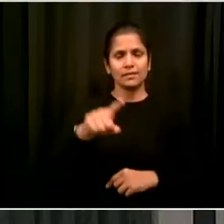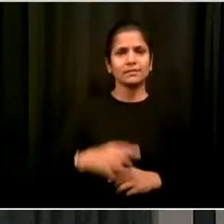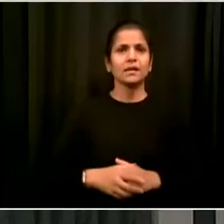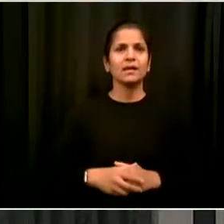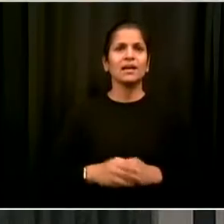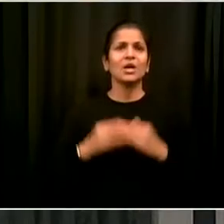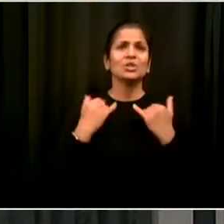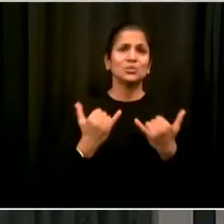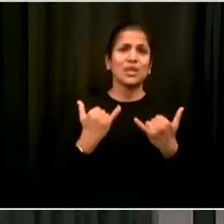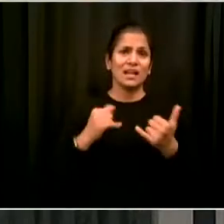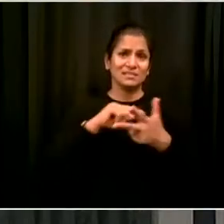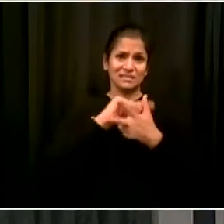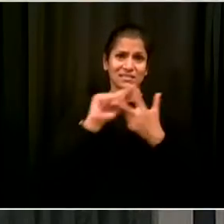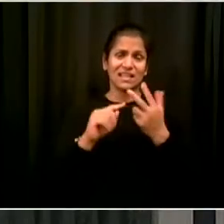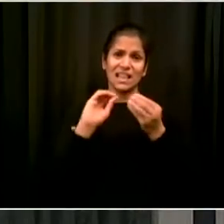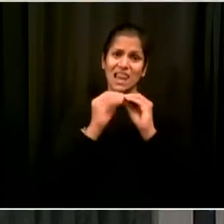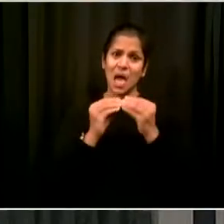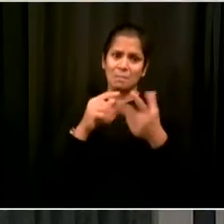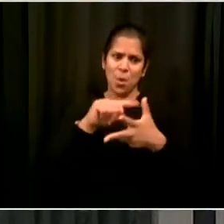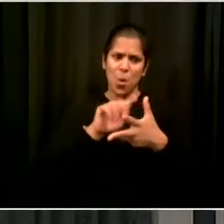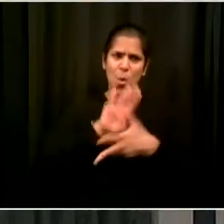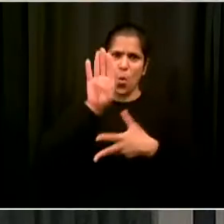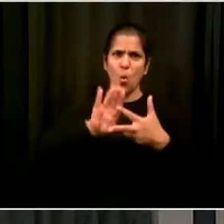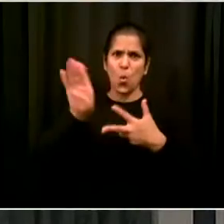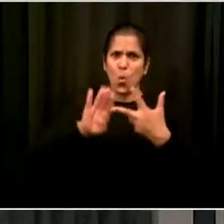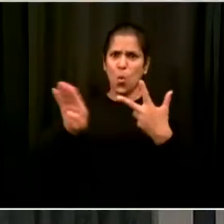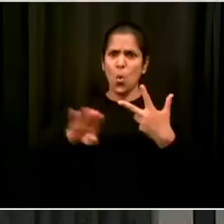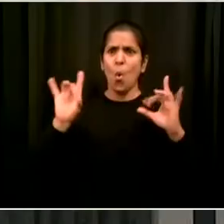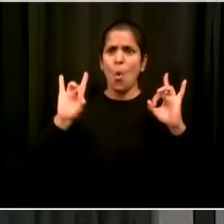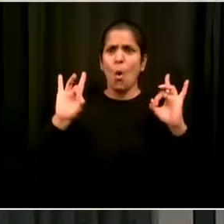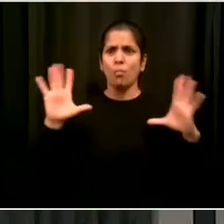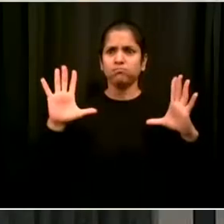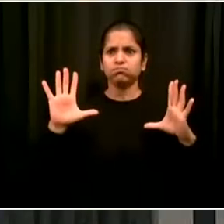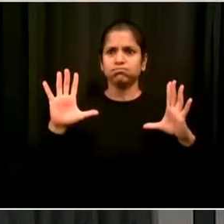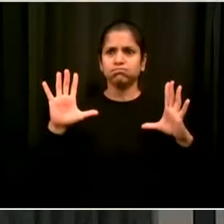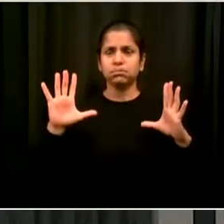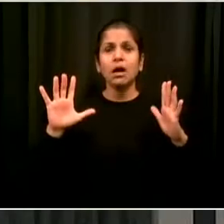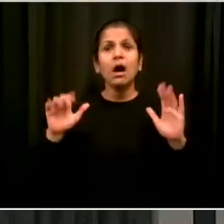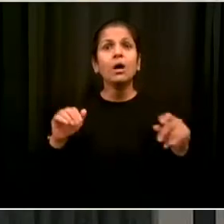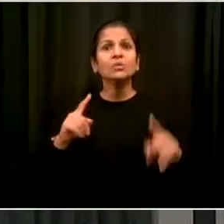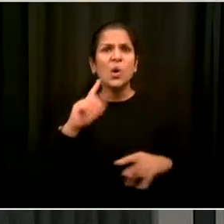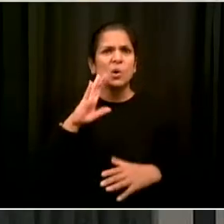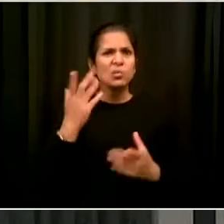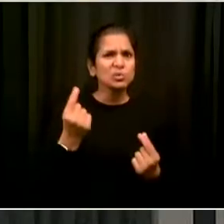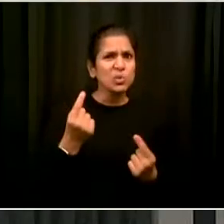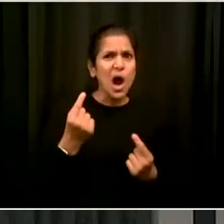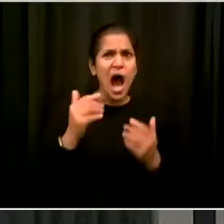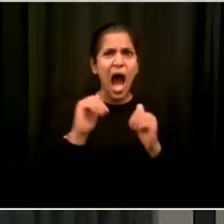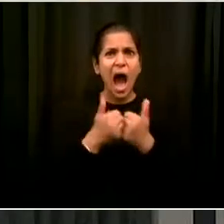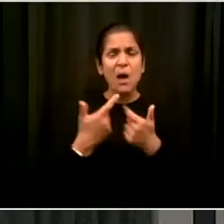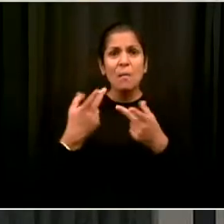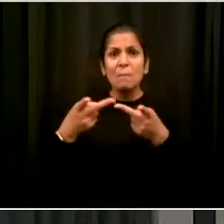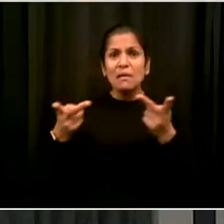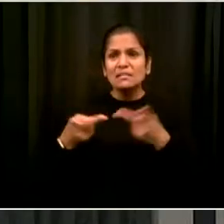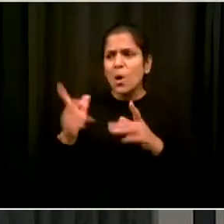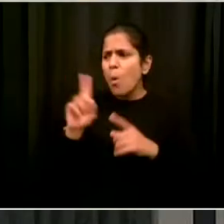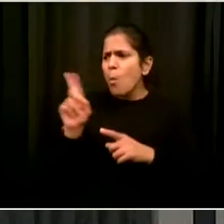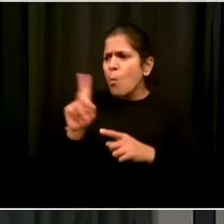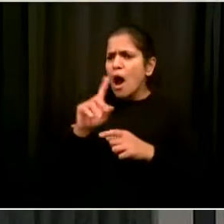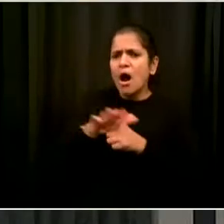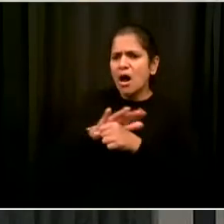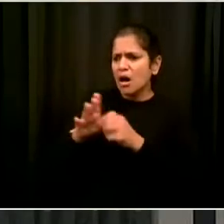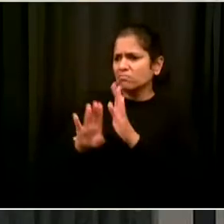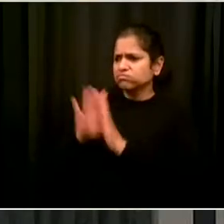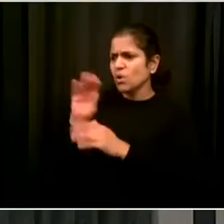you surprised? Is this coming from any particular place? Is it citywide? I know the rolling average is citywide, but do you see spikes